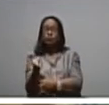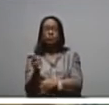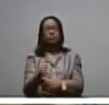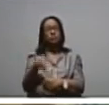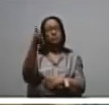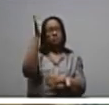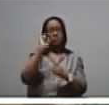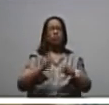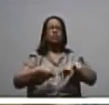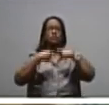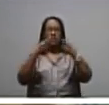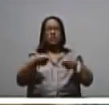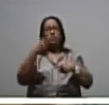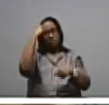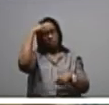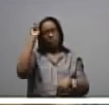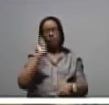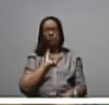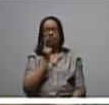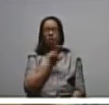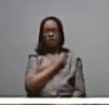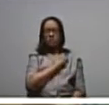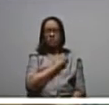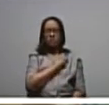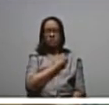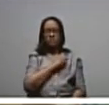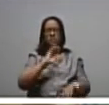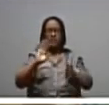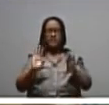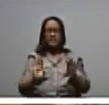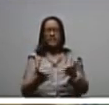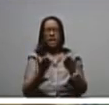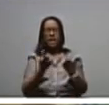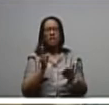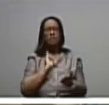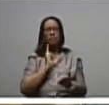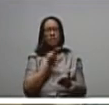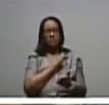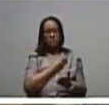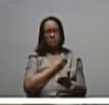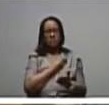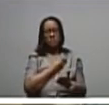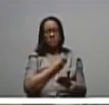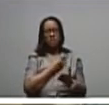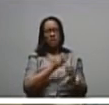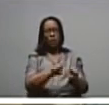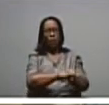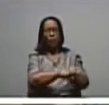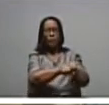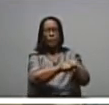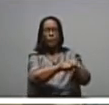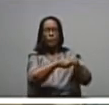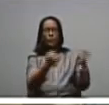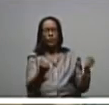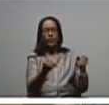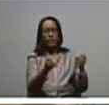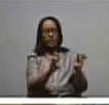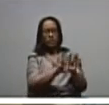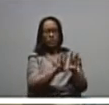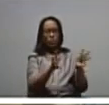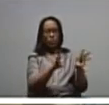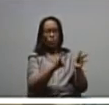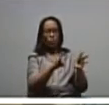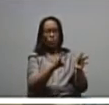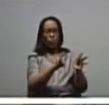to do the big job of breaking our bonds breaking down the wall